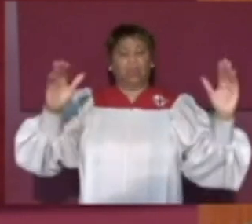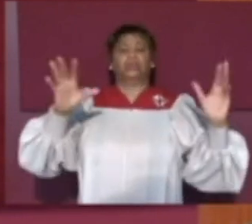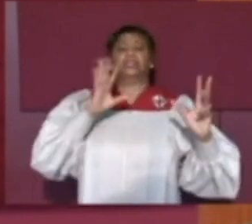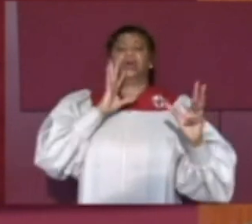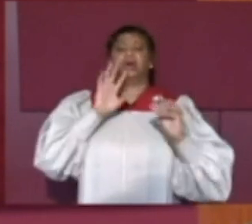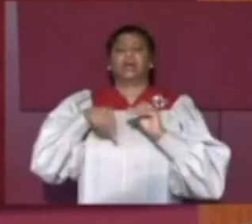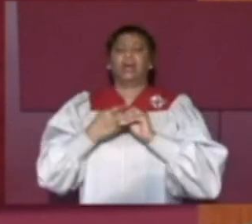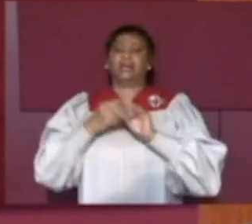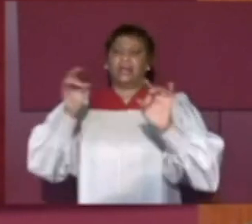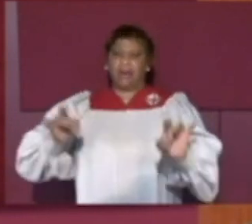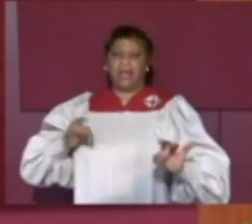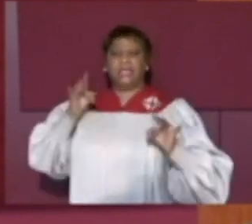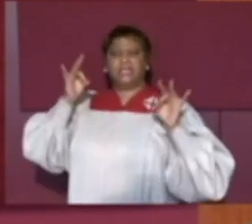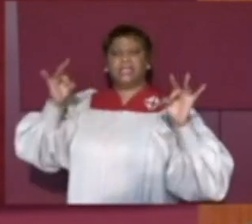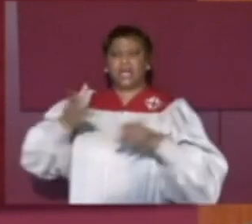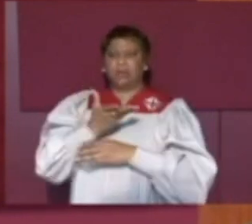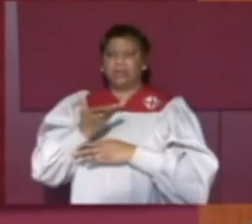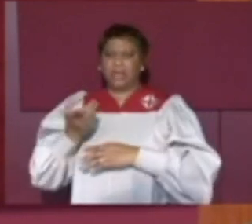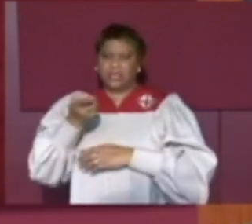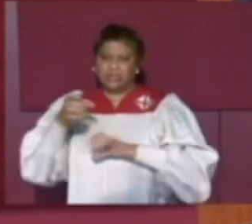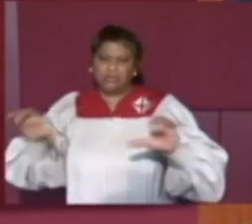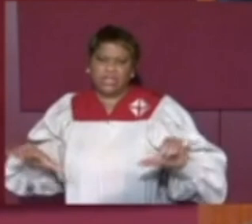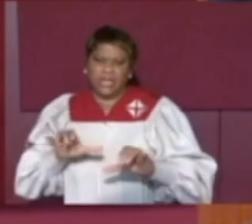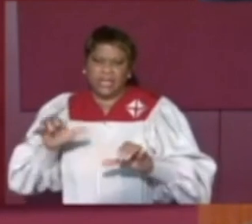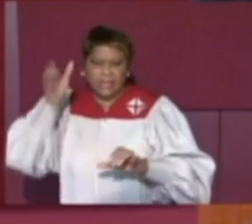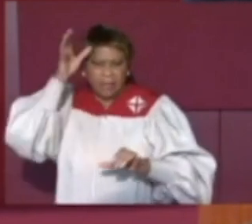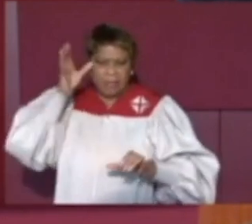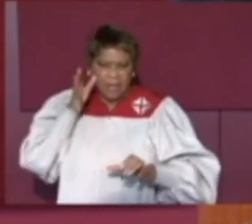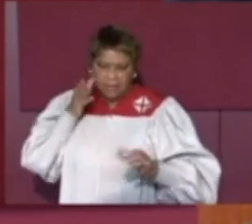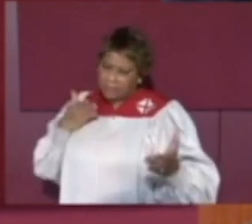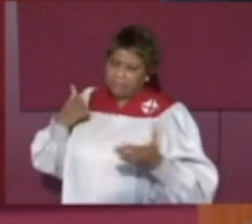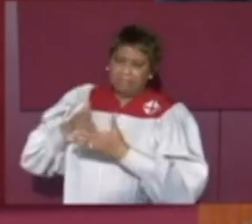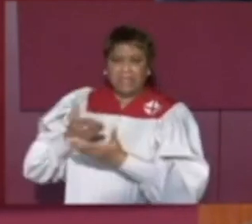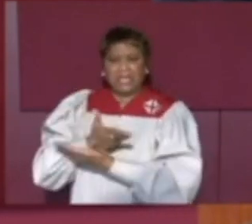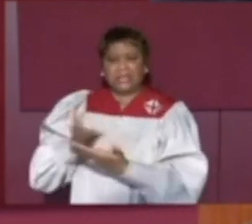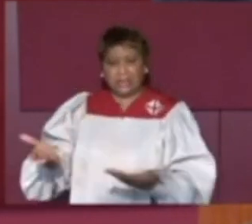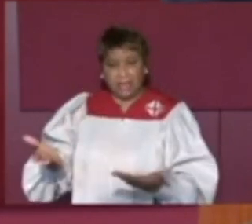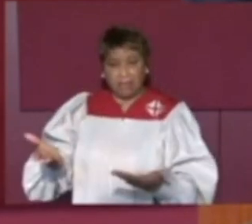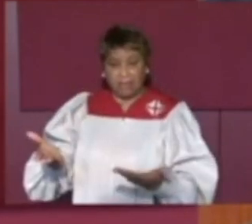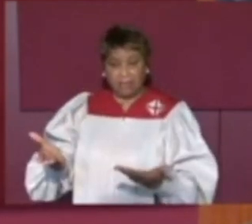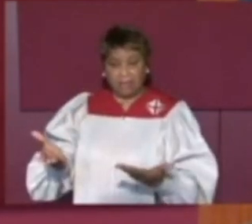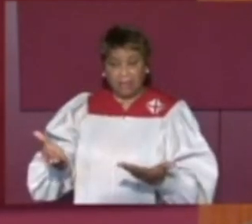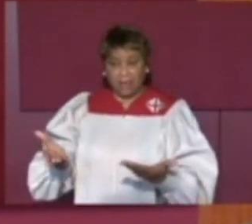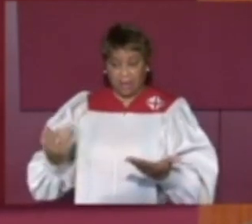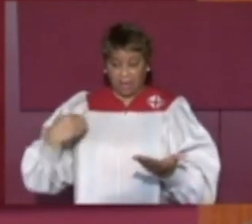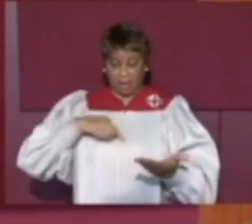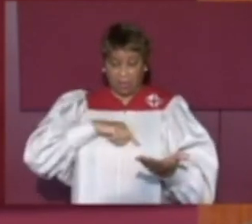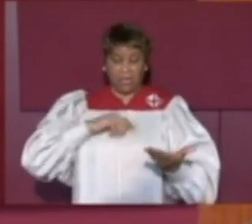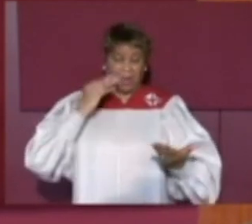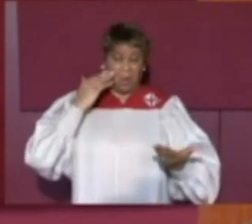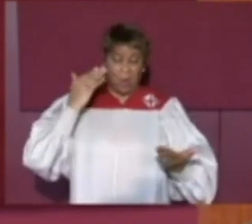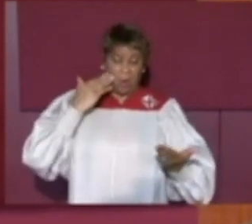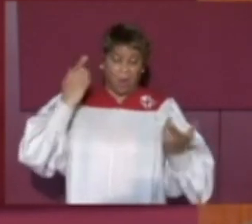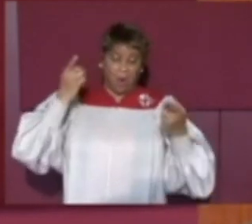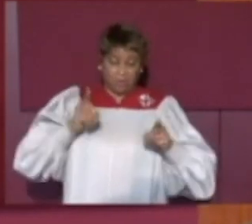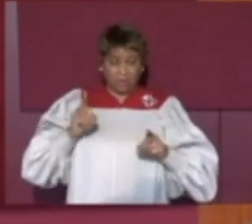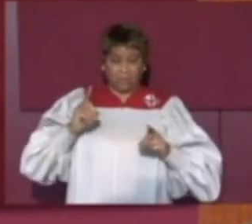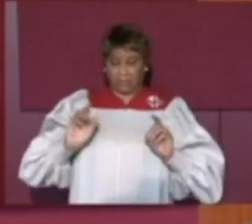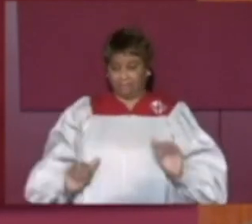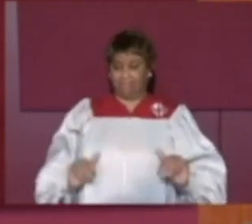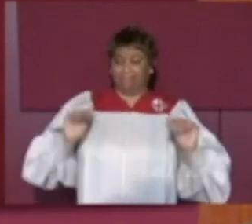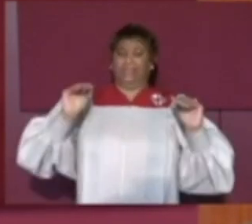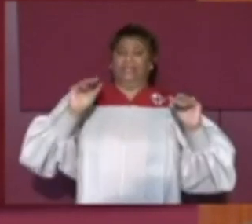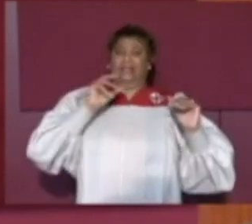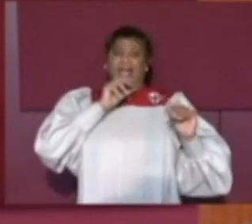terrible things that you did to them when they were children. Amen. And of course, all of us being children, we know that once we got to a certain age and we felt